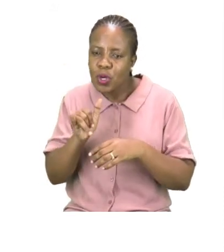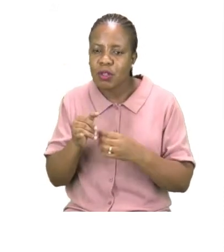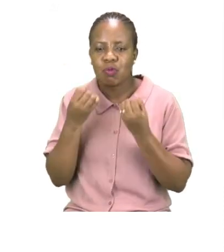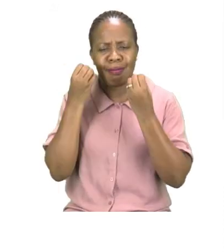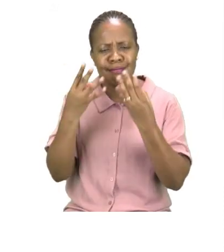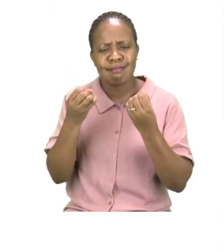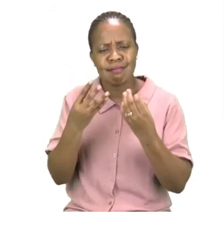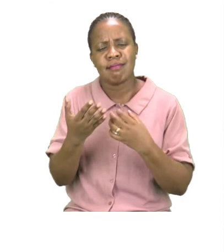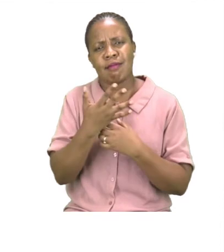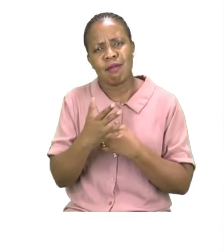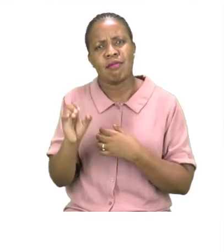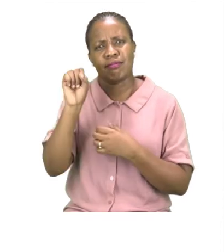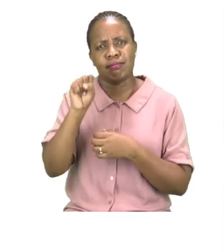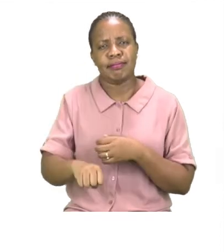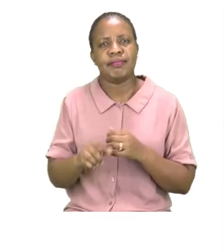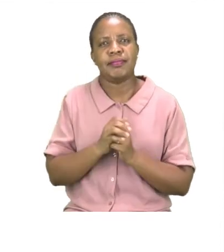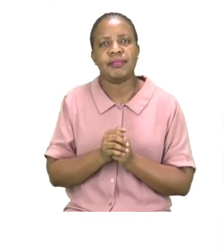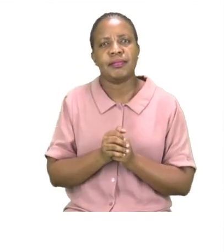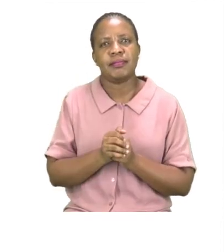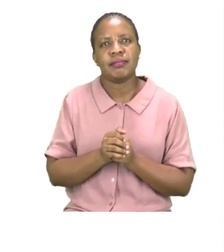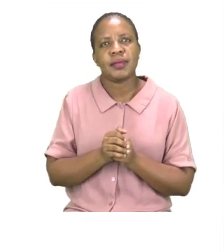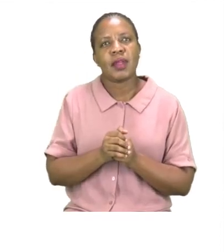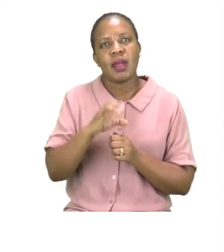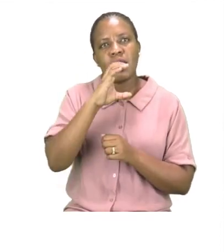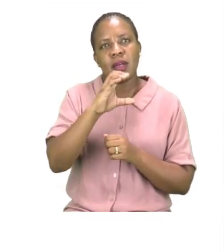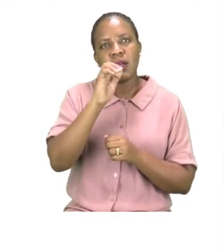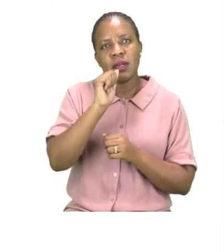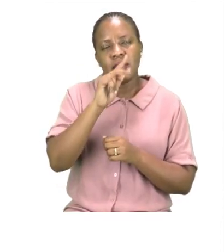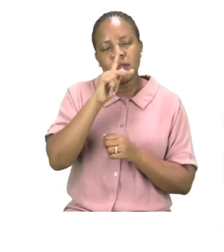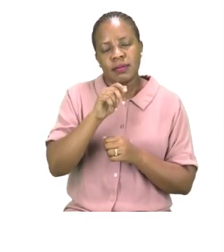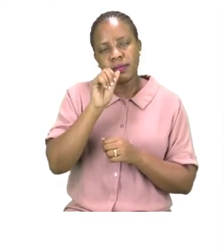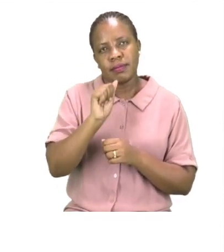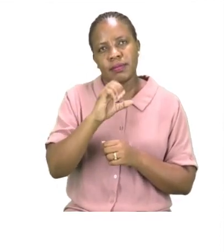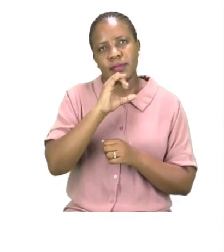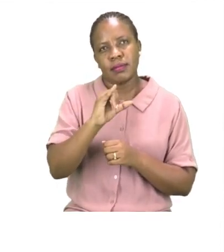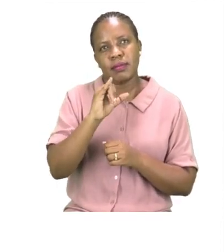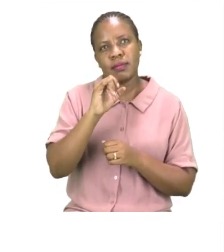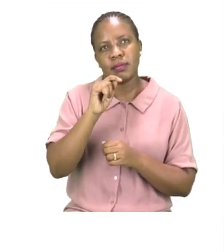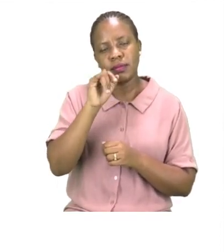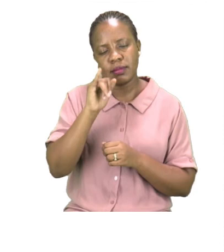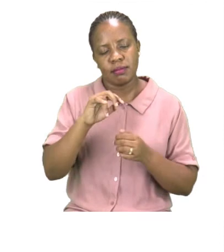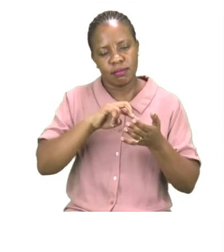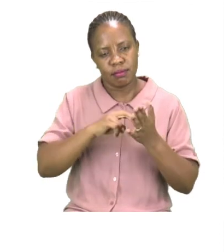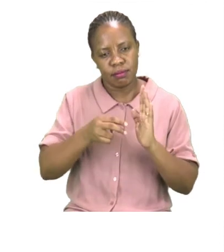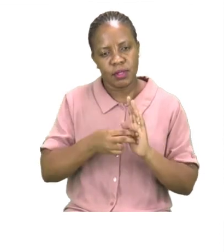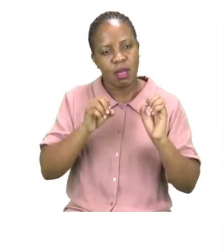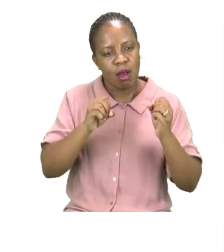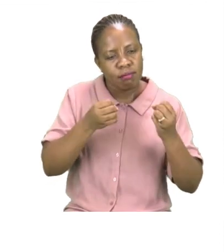capacity means how much and we can either have less or more.